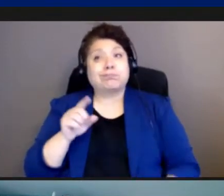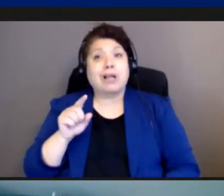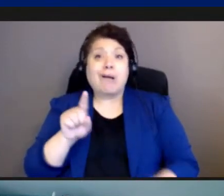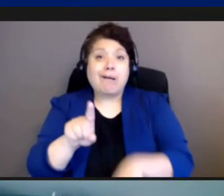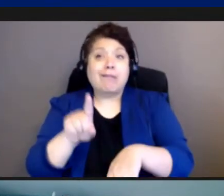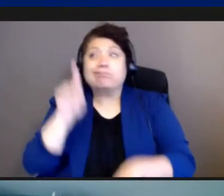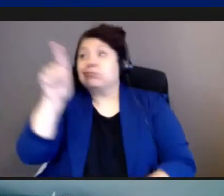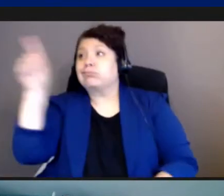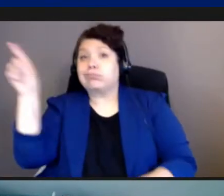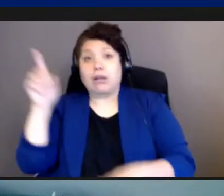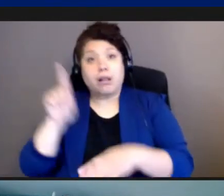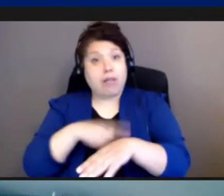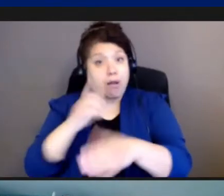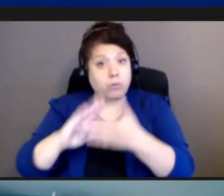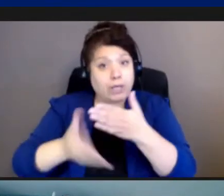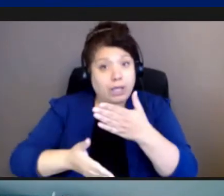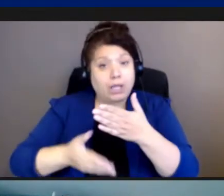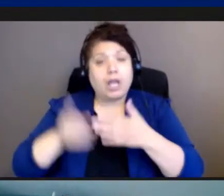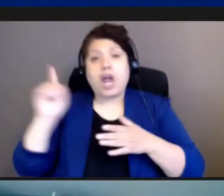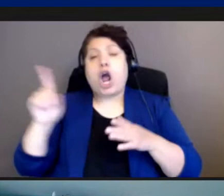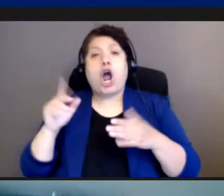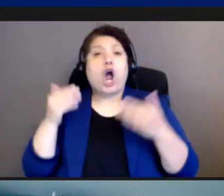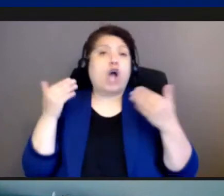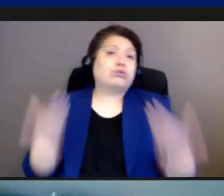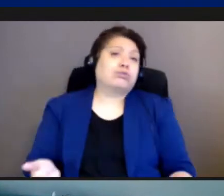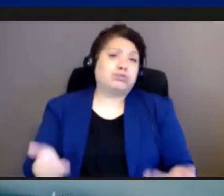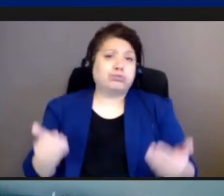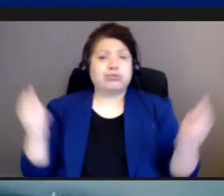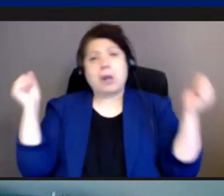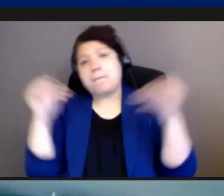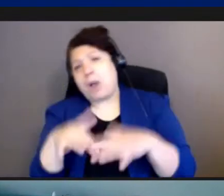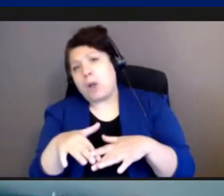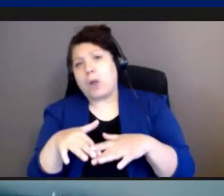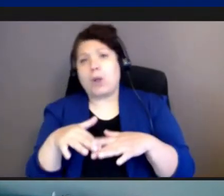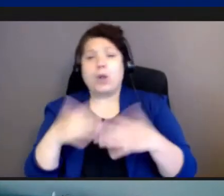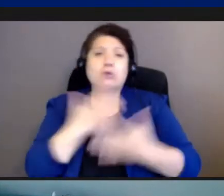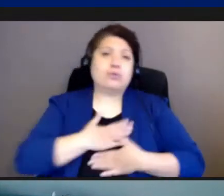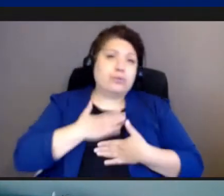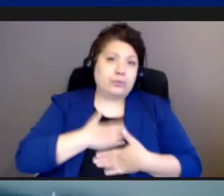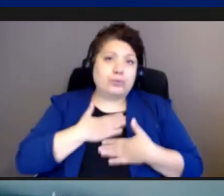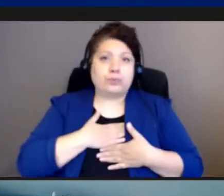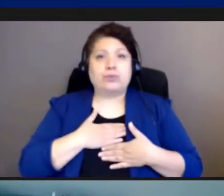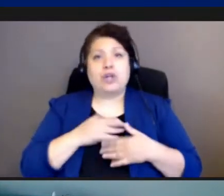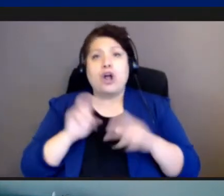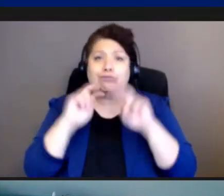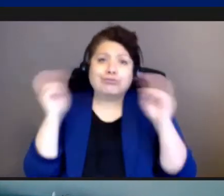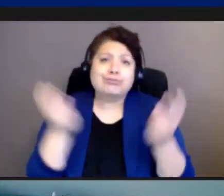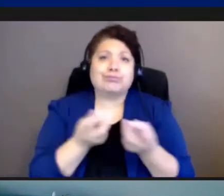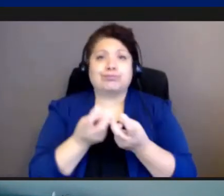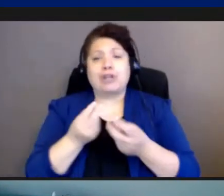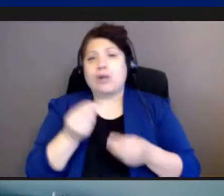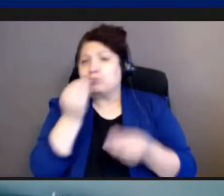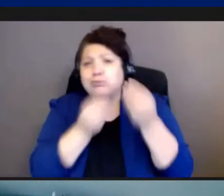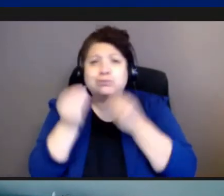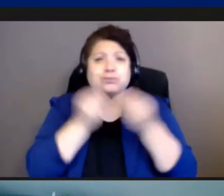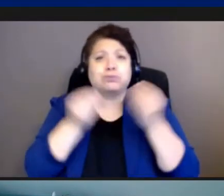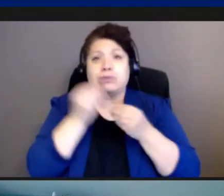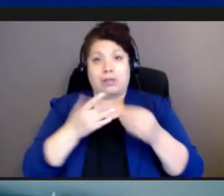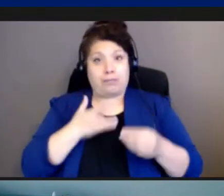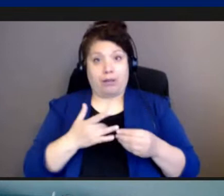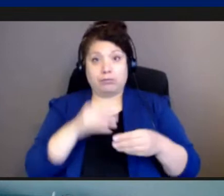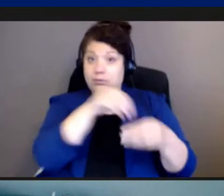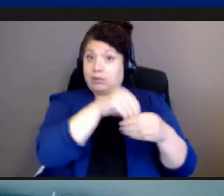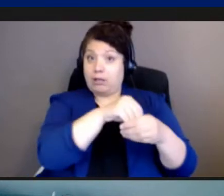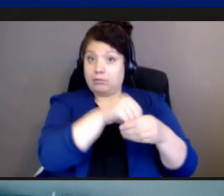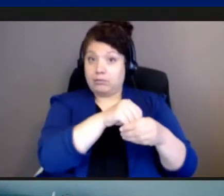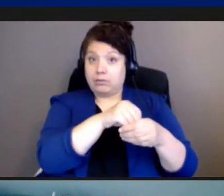weekends where people come together, it's going to be also riskier this weekend because more likely that if people are coming together, they're going to do it indoors, which is